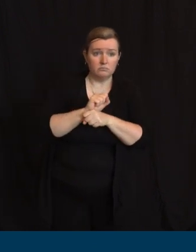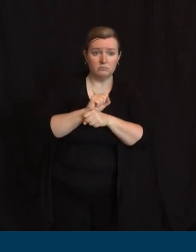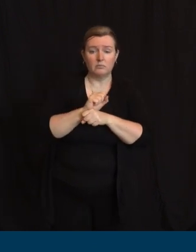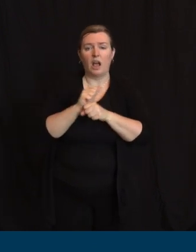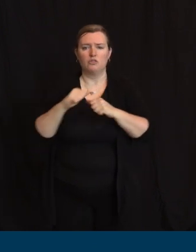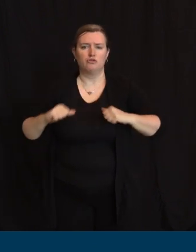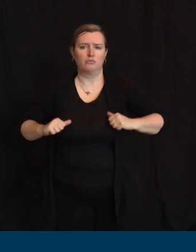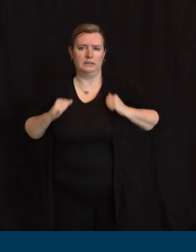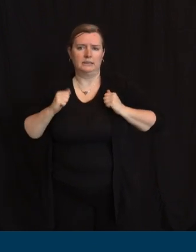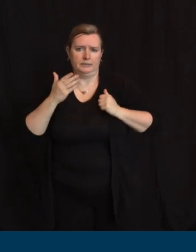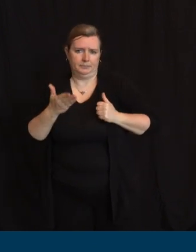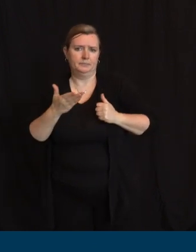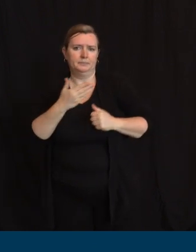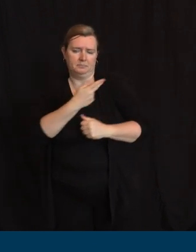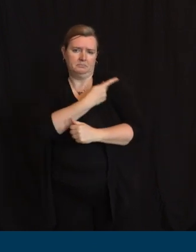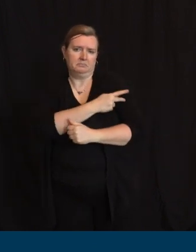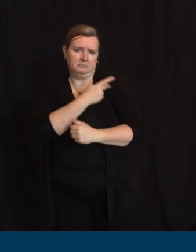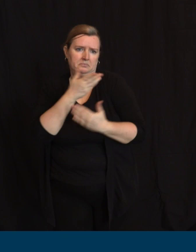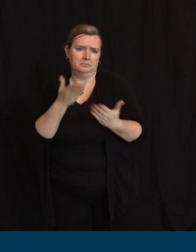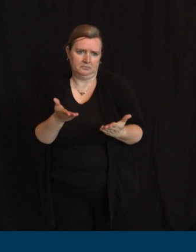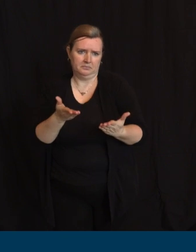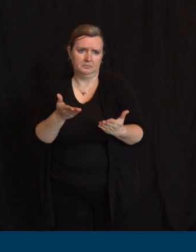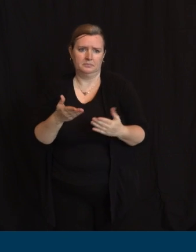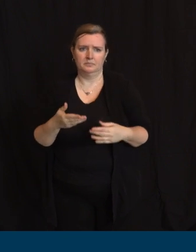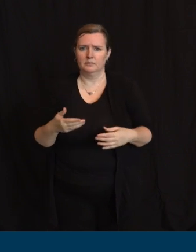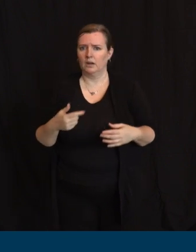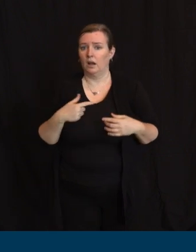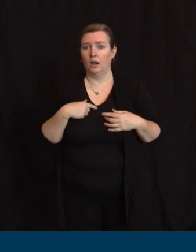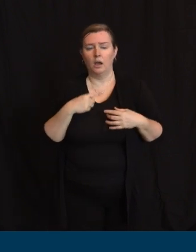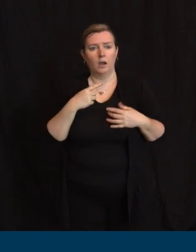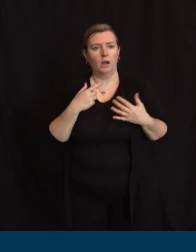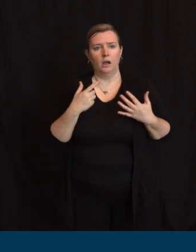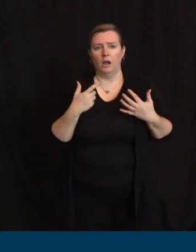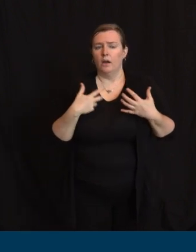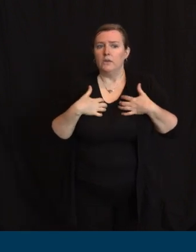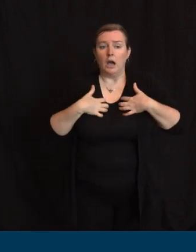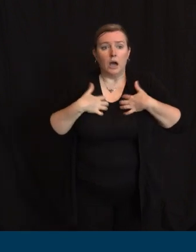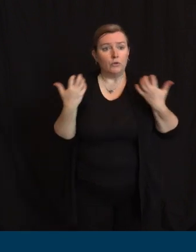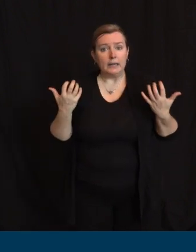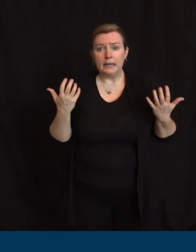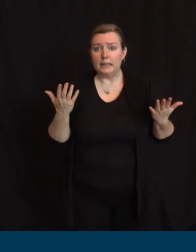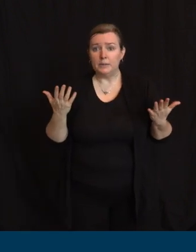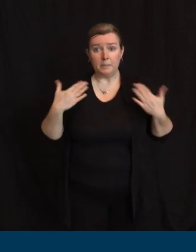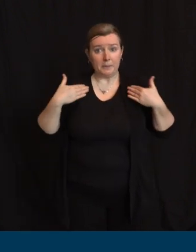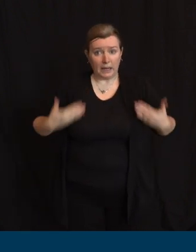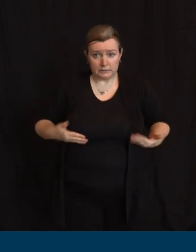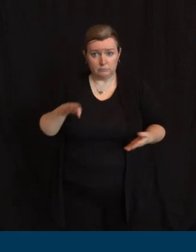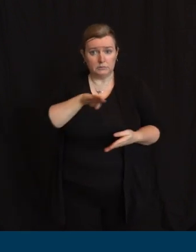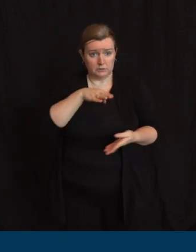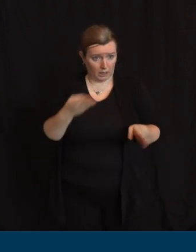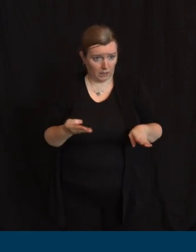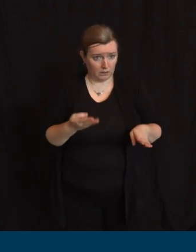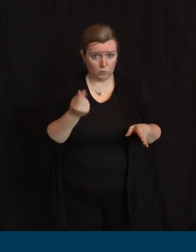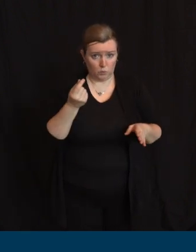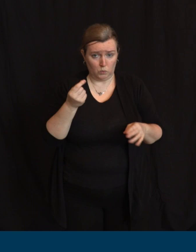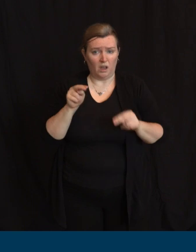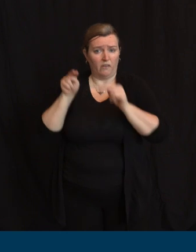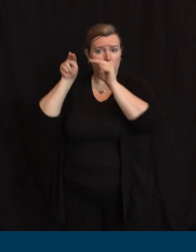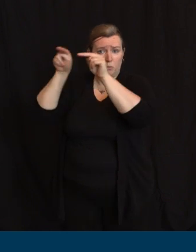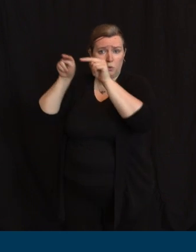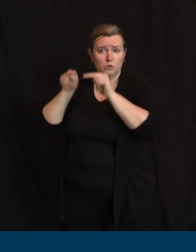COVID-19. I am also outraged that bodies of the dead were allowed to pile up in a makeshift morgue at the